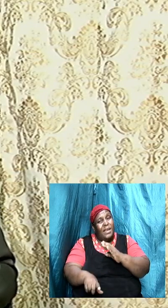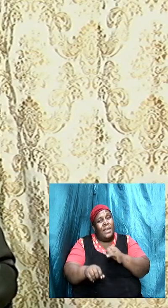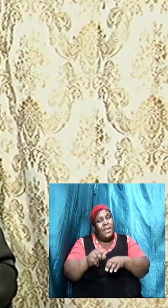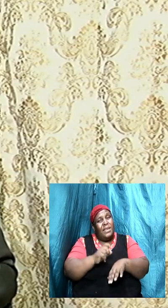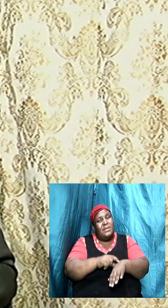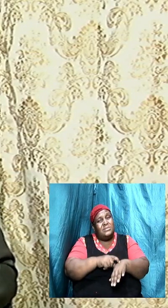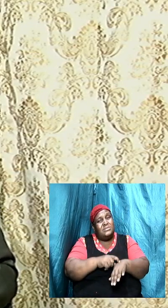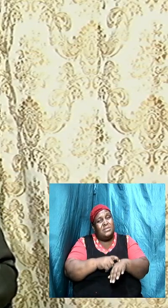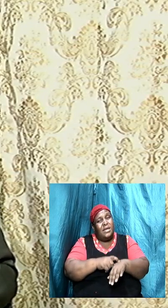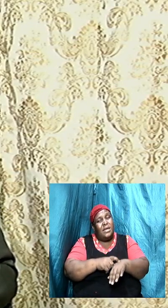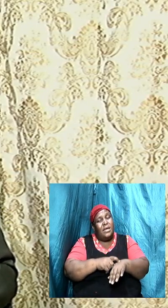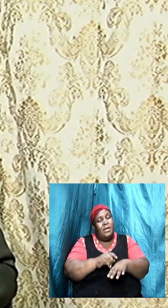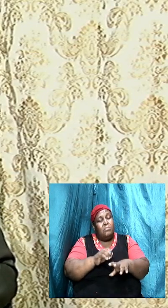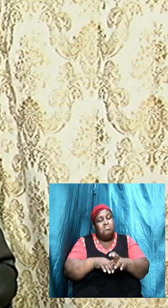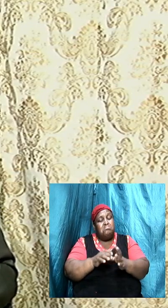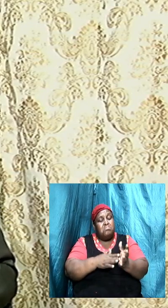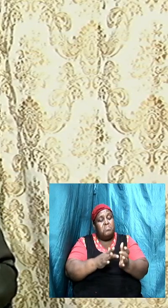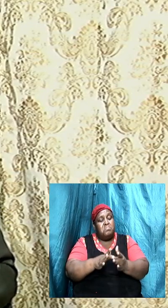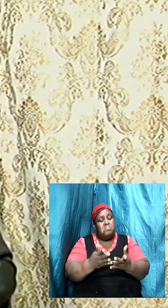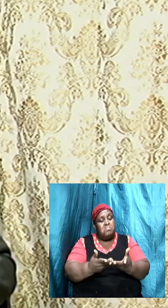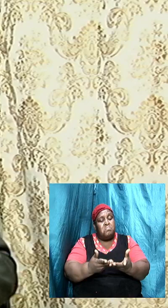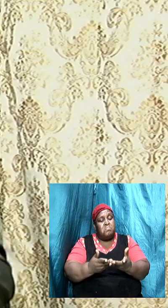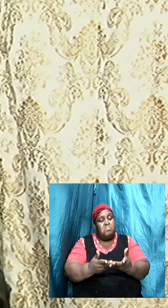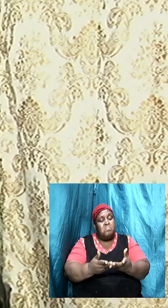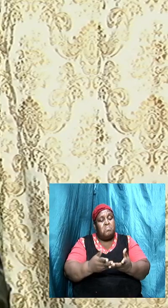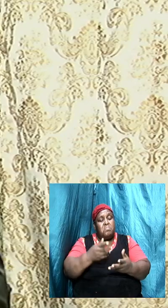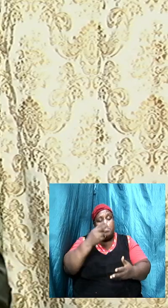in Hebrews 10,